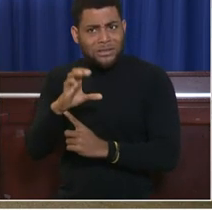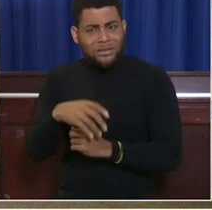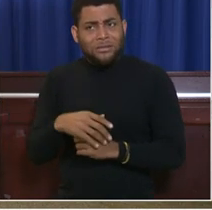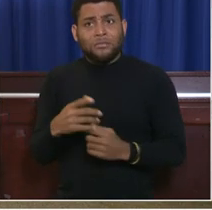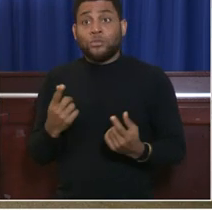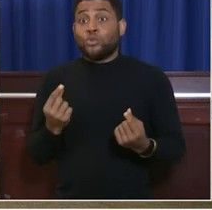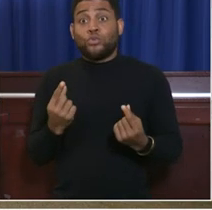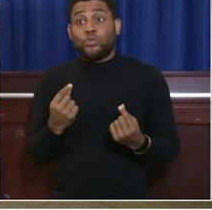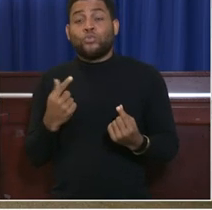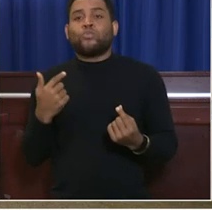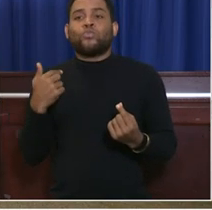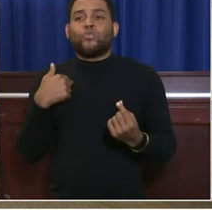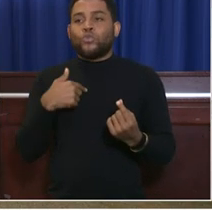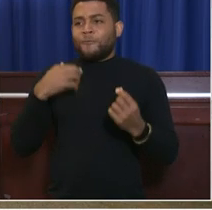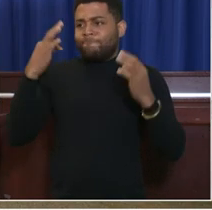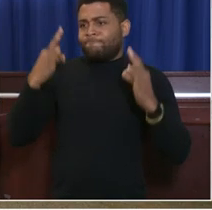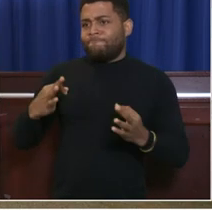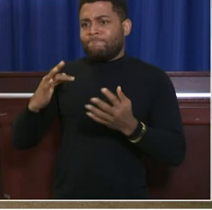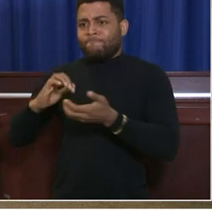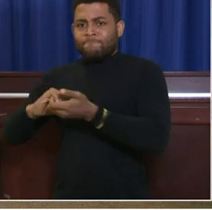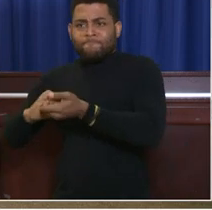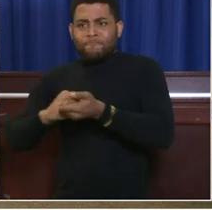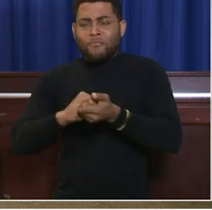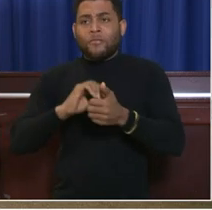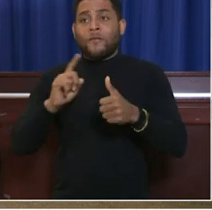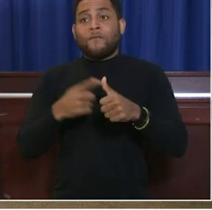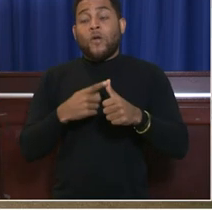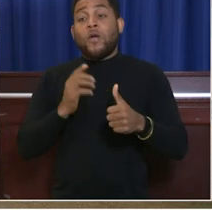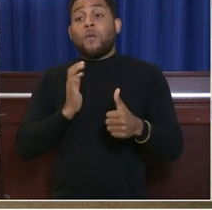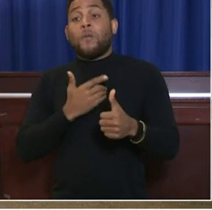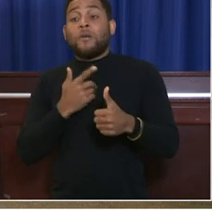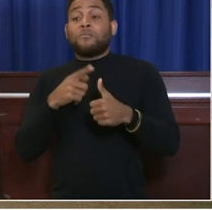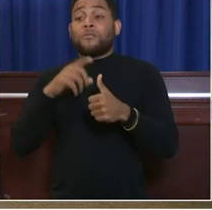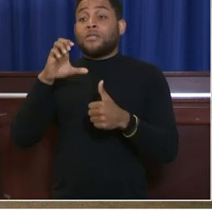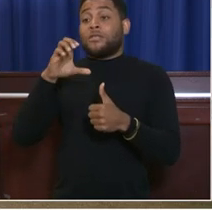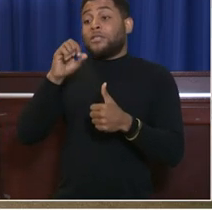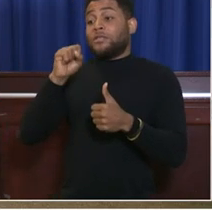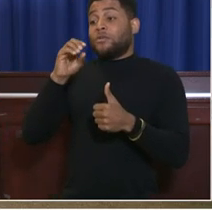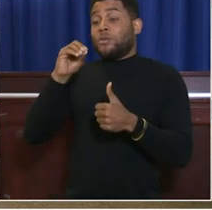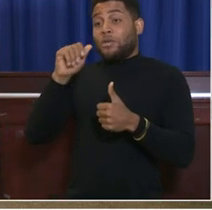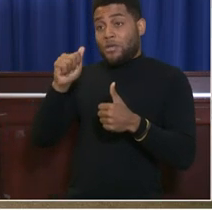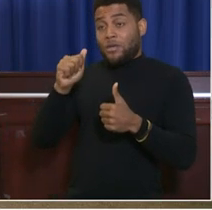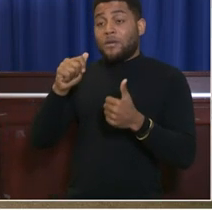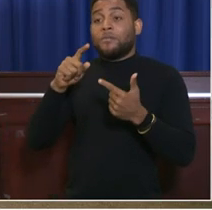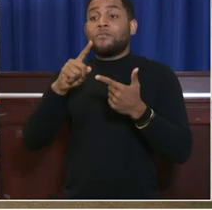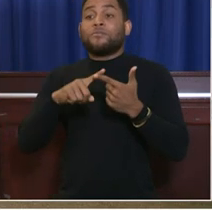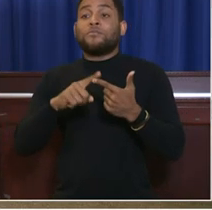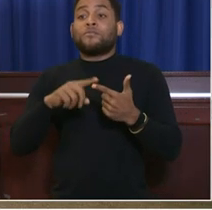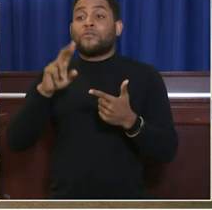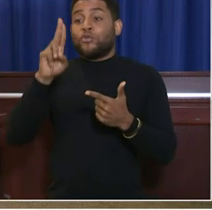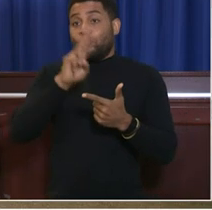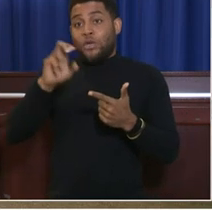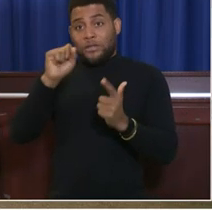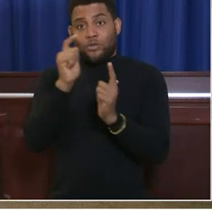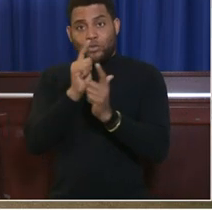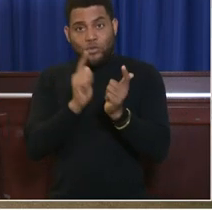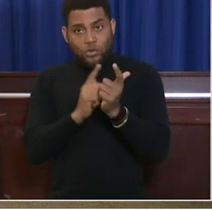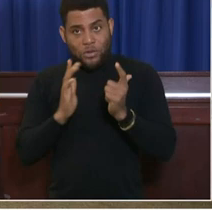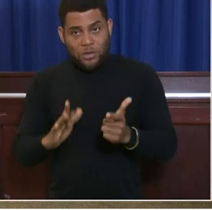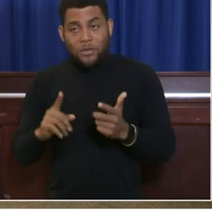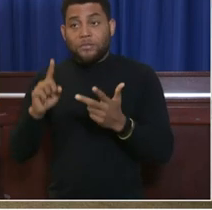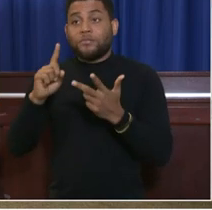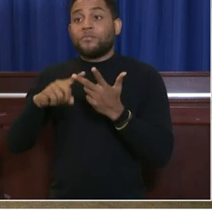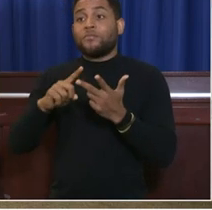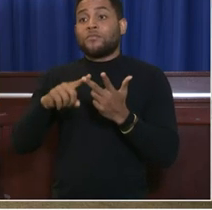Pretrial Services, the FBI, the United States Marshal Service, and the United States Attorney's Office and planned